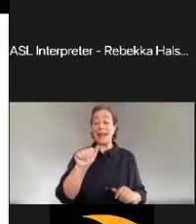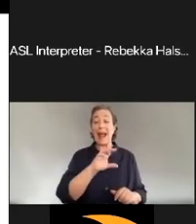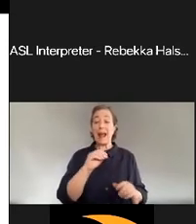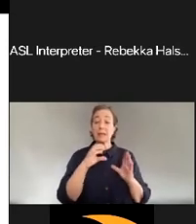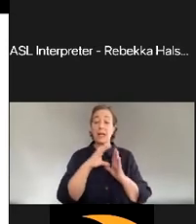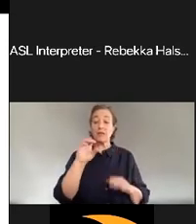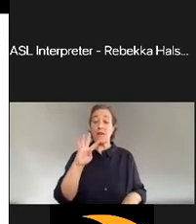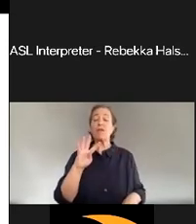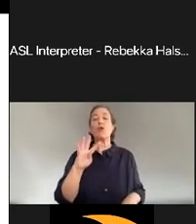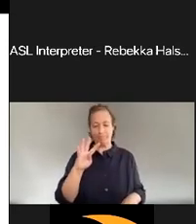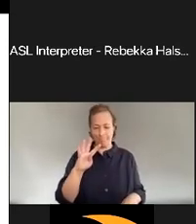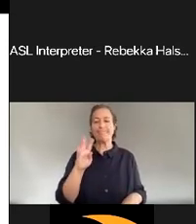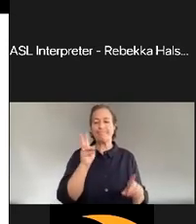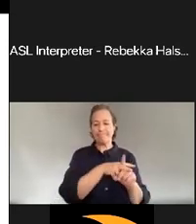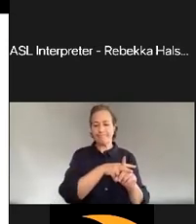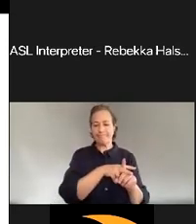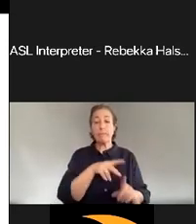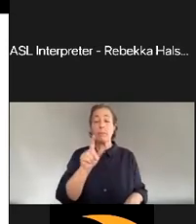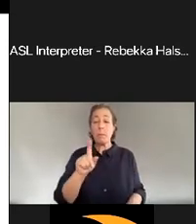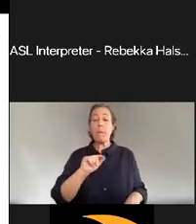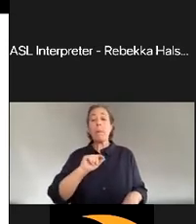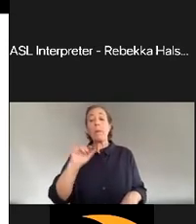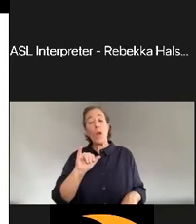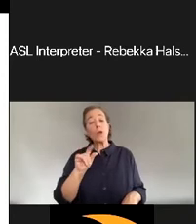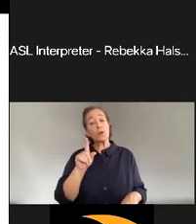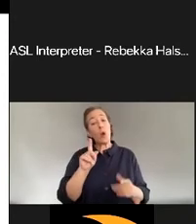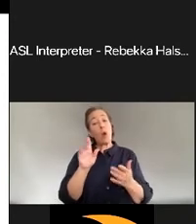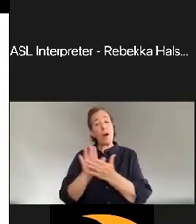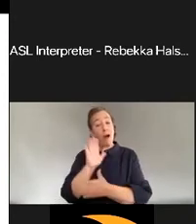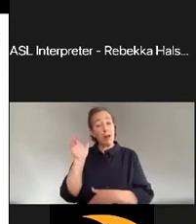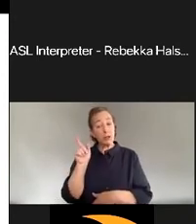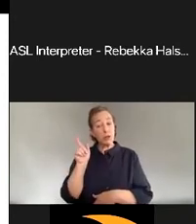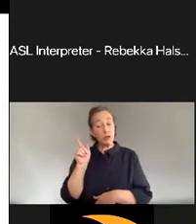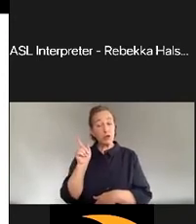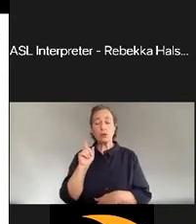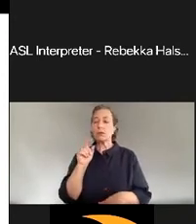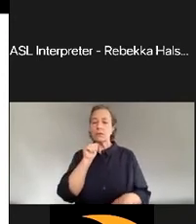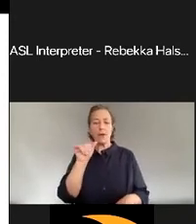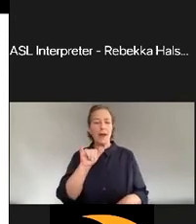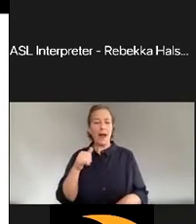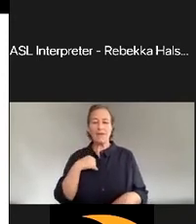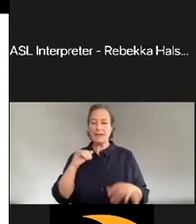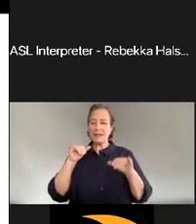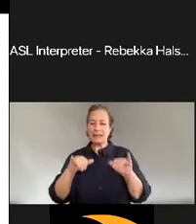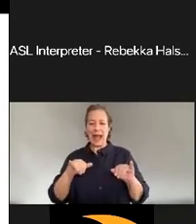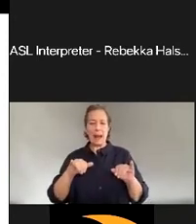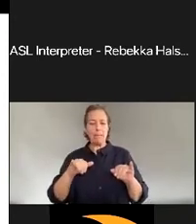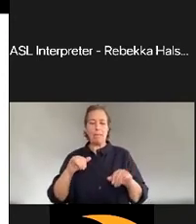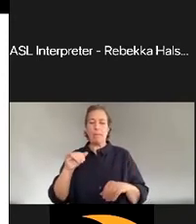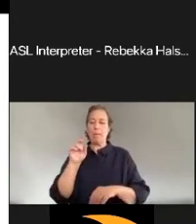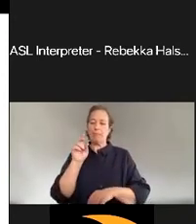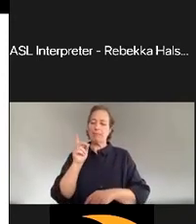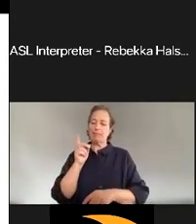504 will. Likewise, although a college or university doesn't have the same affirmative obligation as a